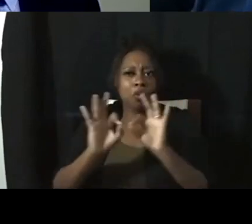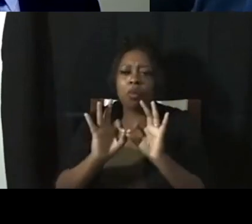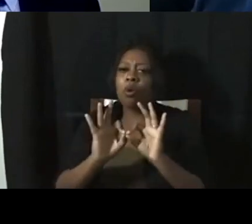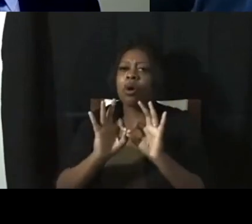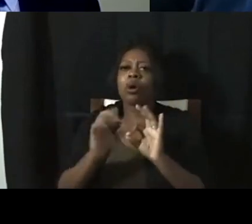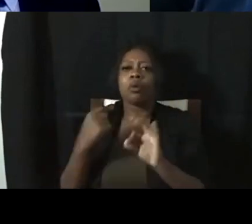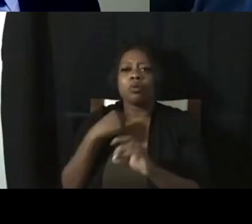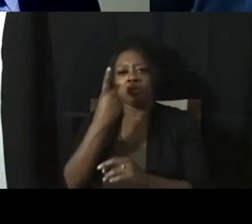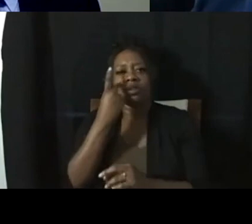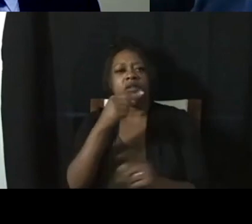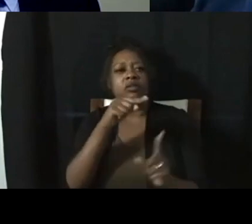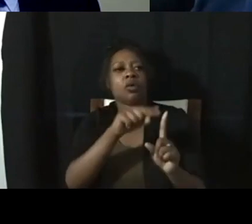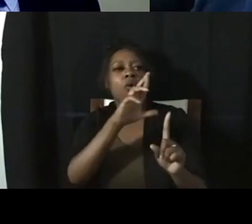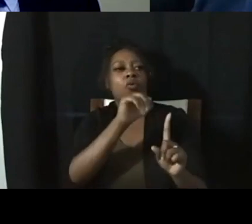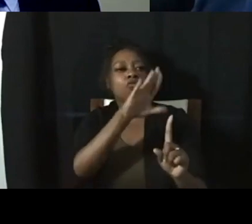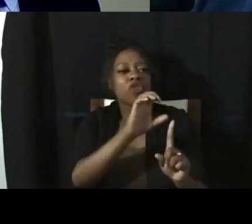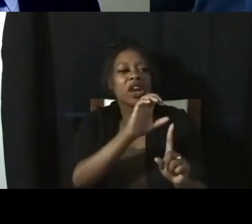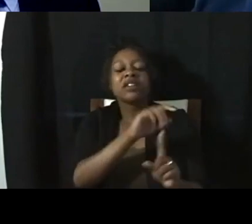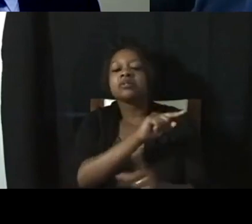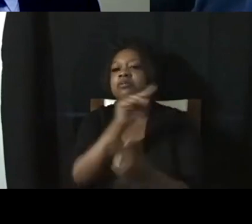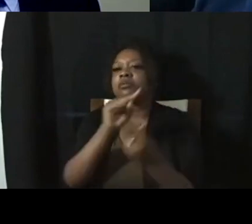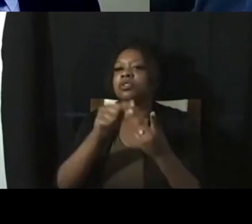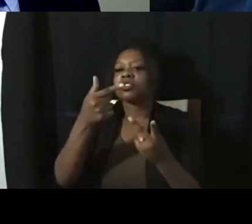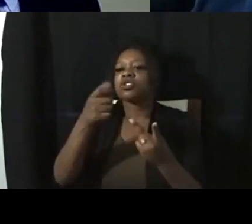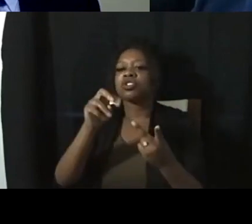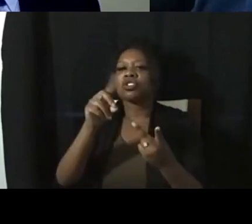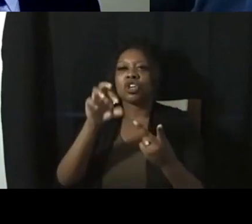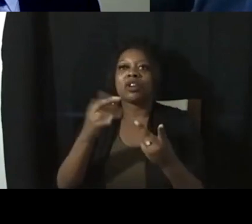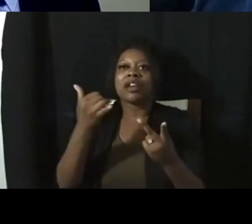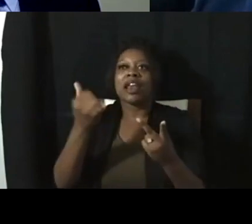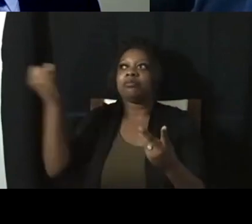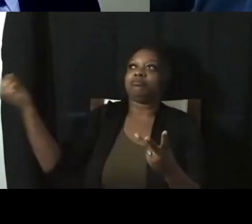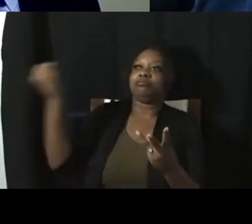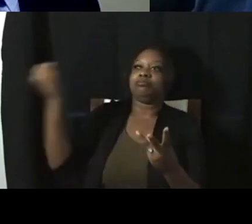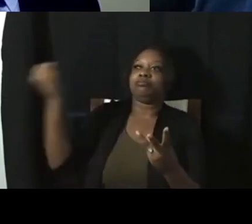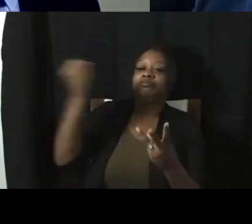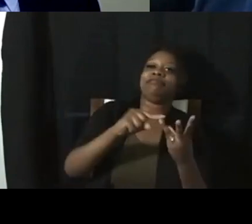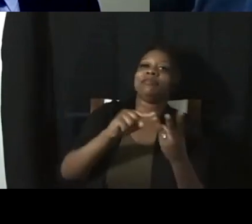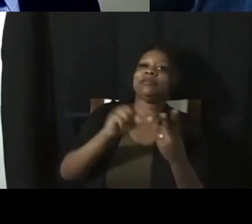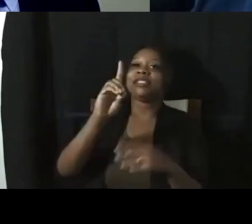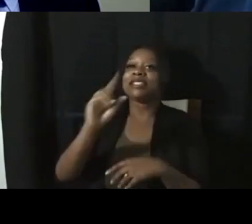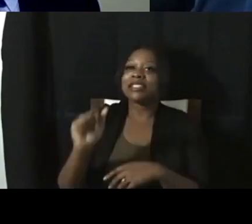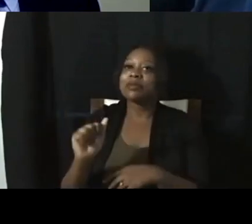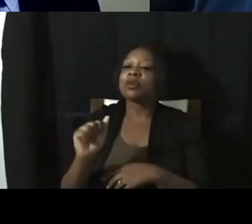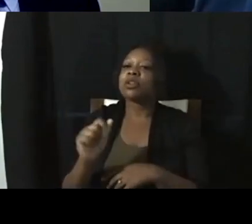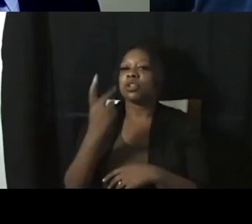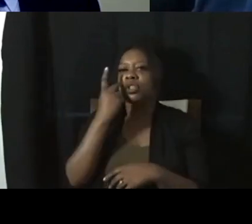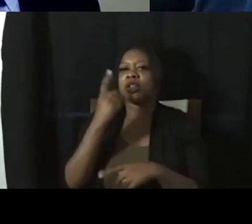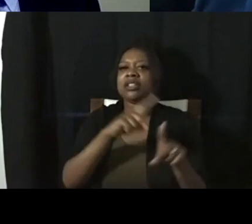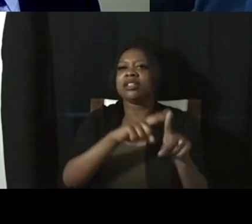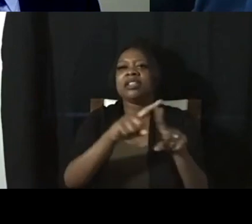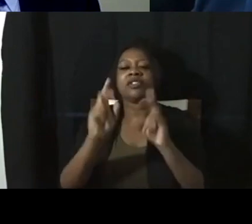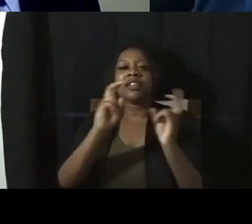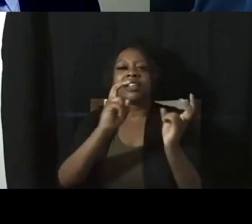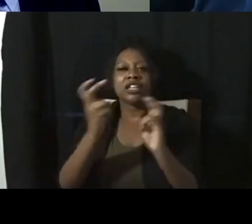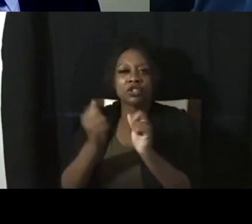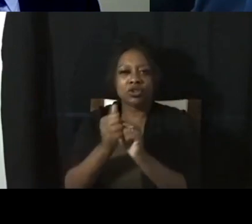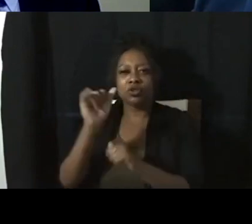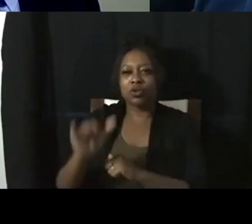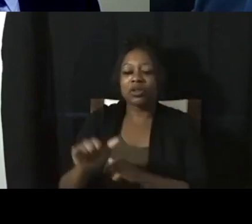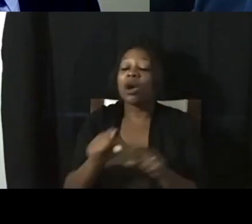gender. And now we're seeking to try to bring in disability status as well, to look at intersectional issues there. And there's also often